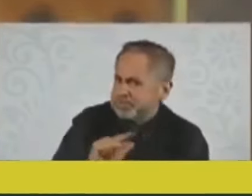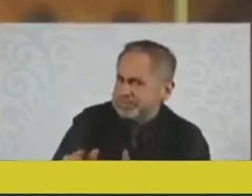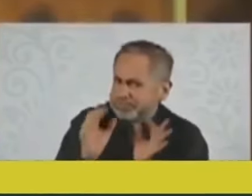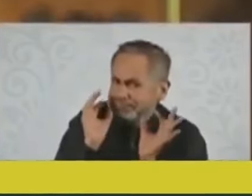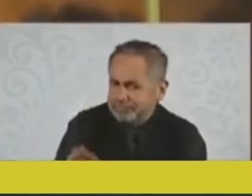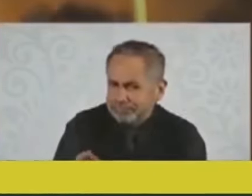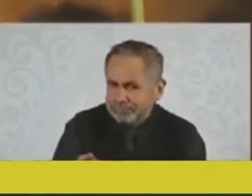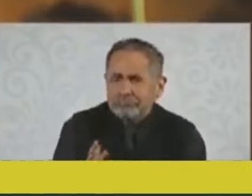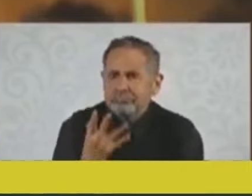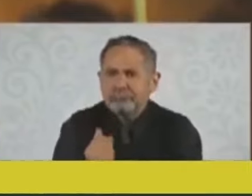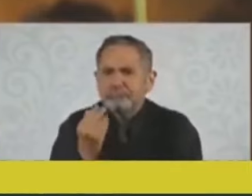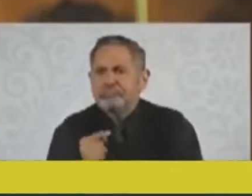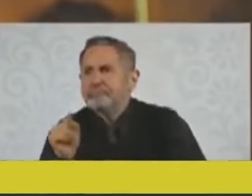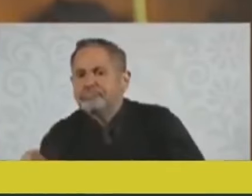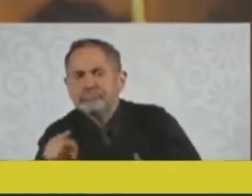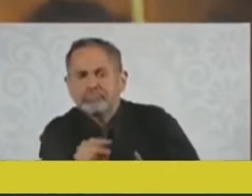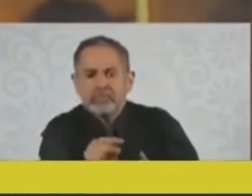to water.